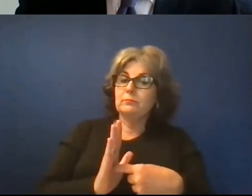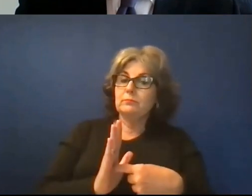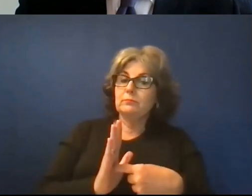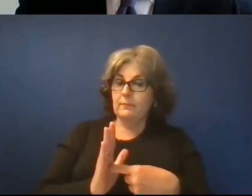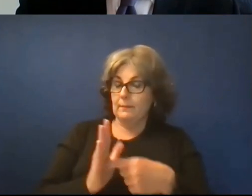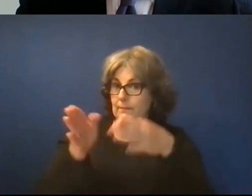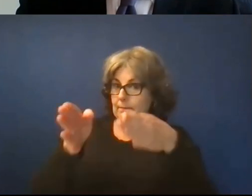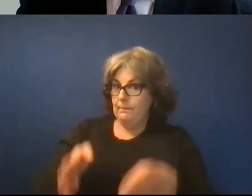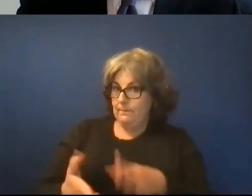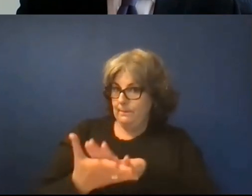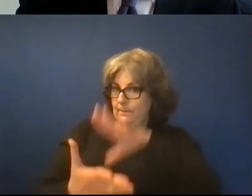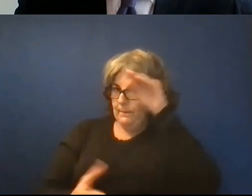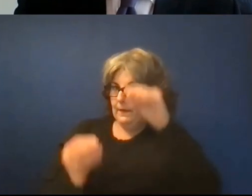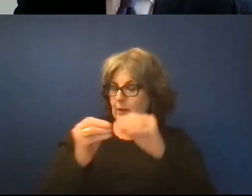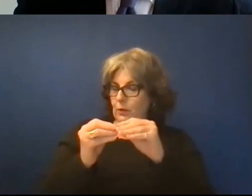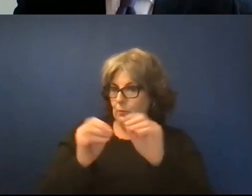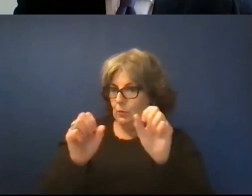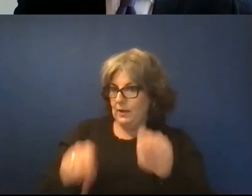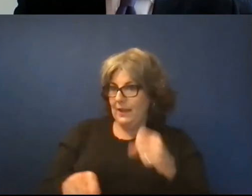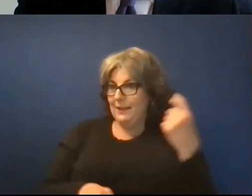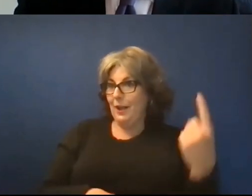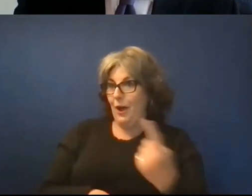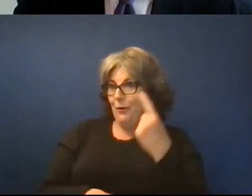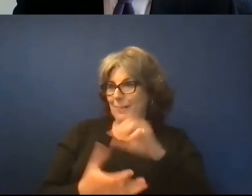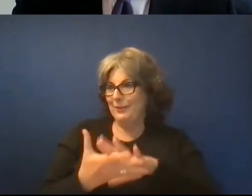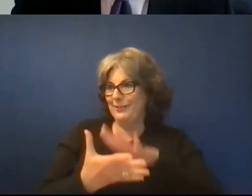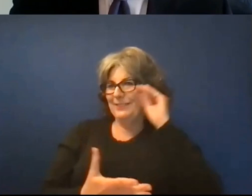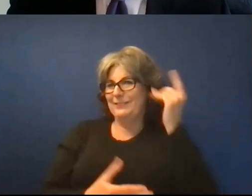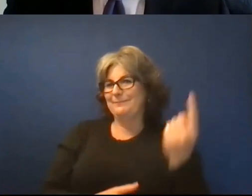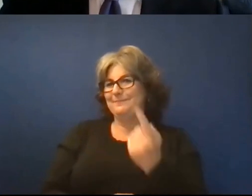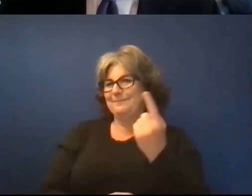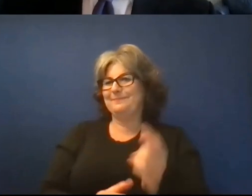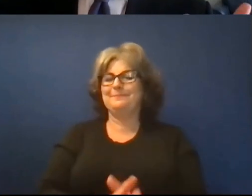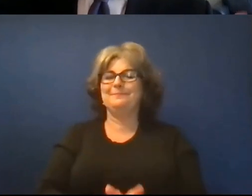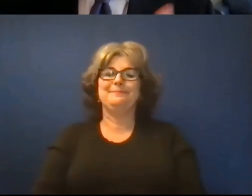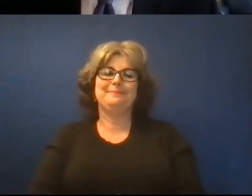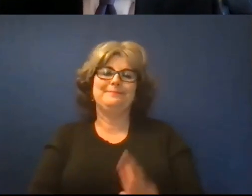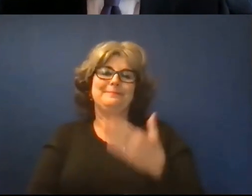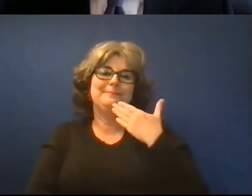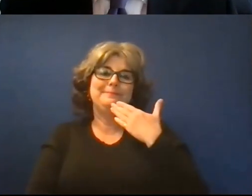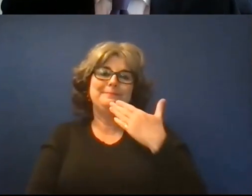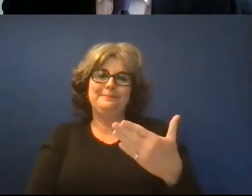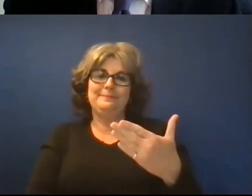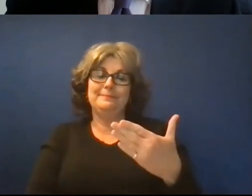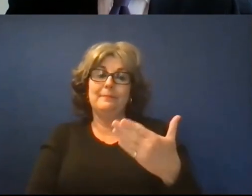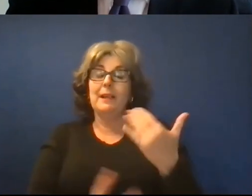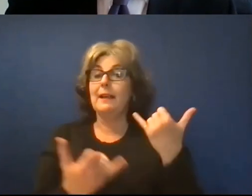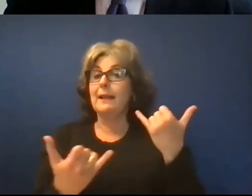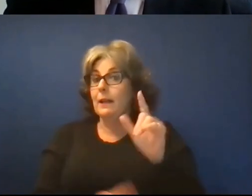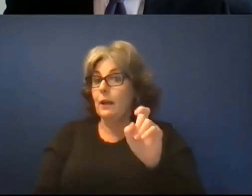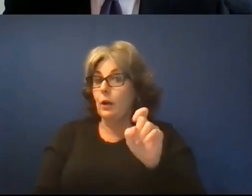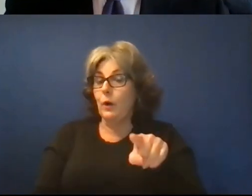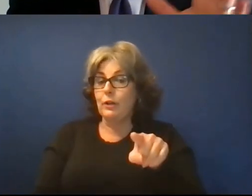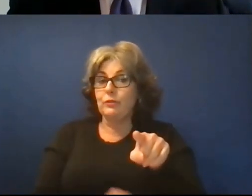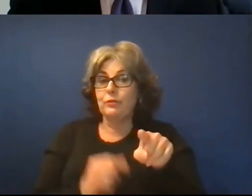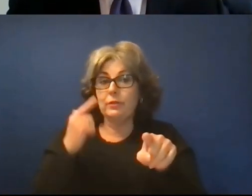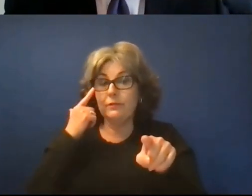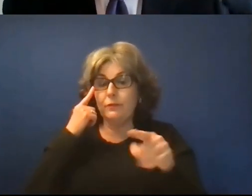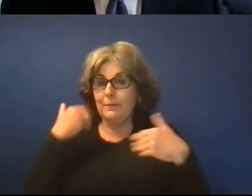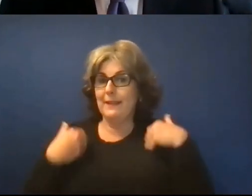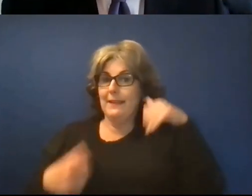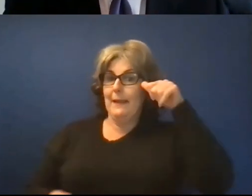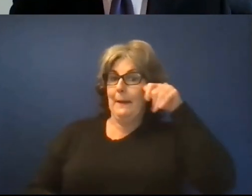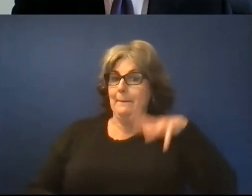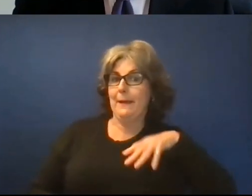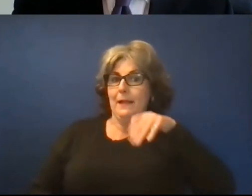knowledgeable, which, you know, there's always room for learning, so. Thank you, and I wanna mention, this was a question from a young woman